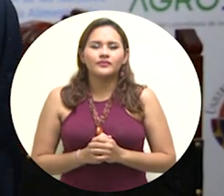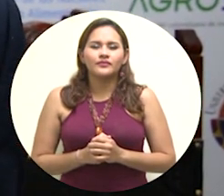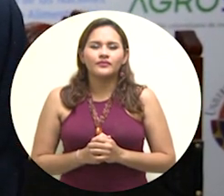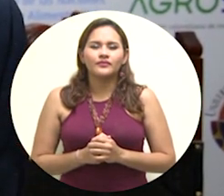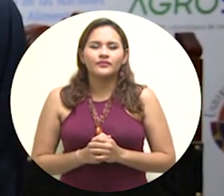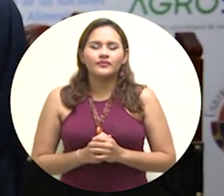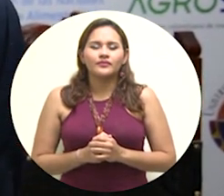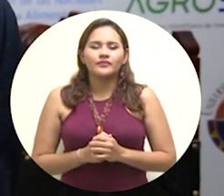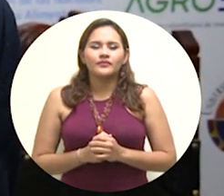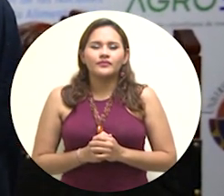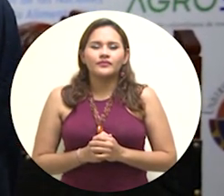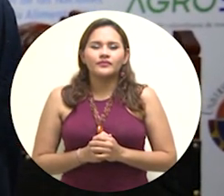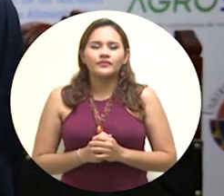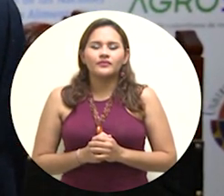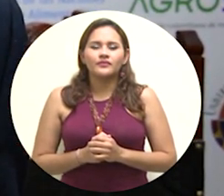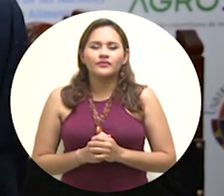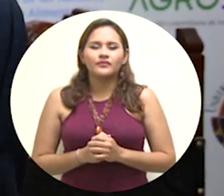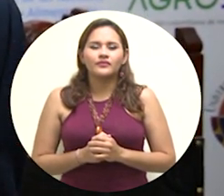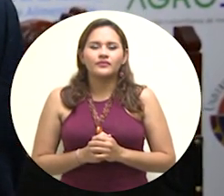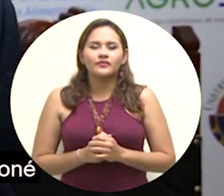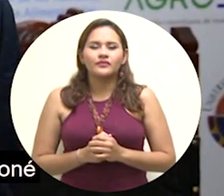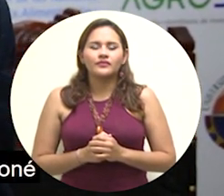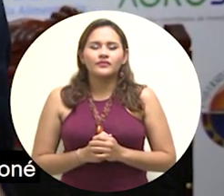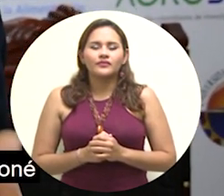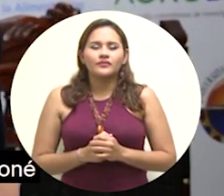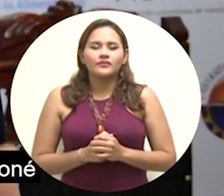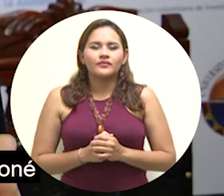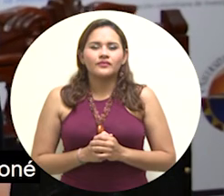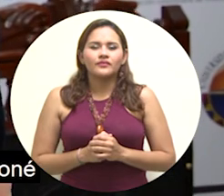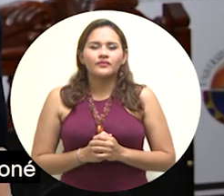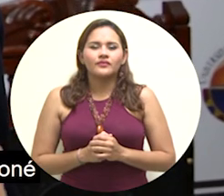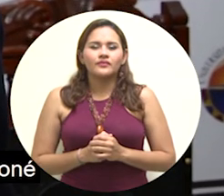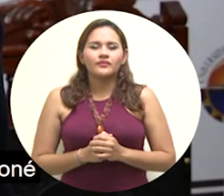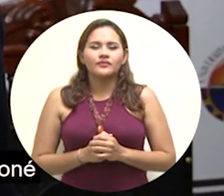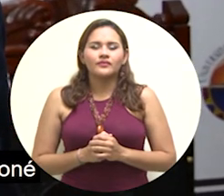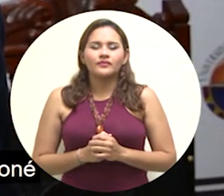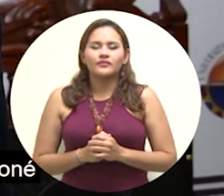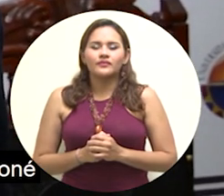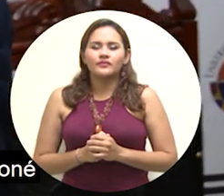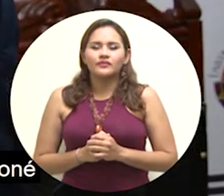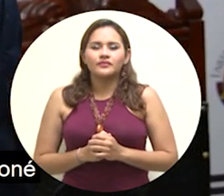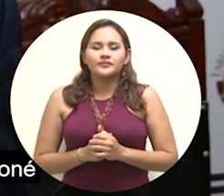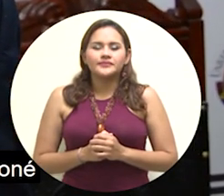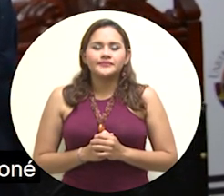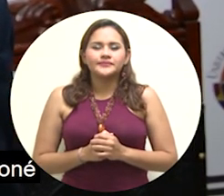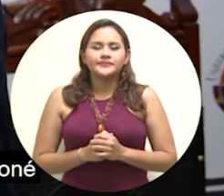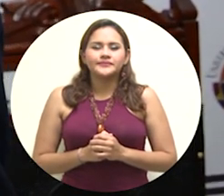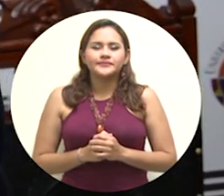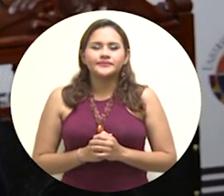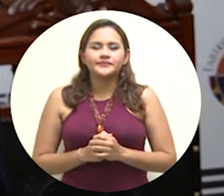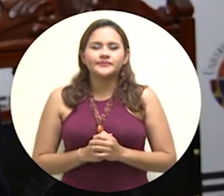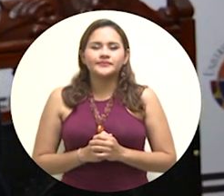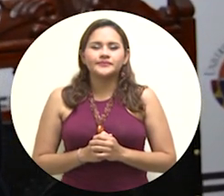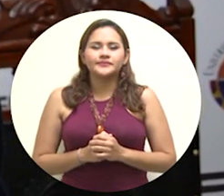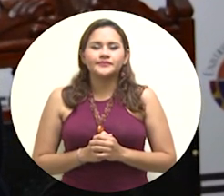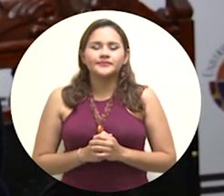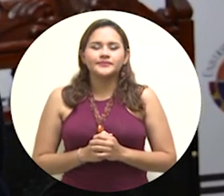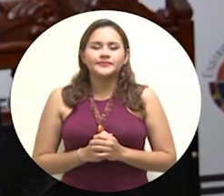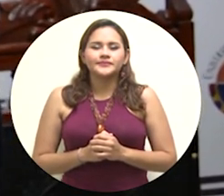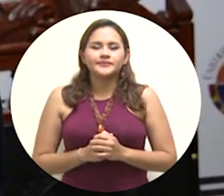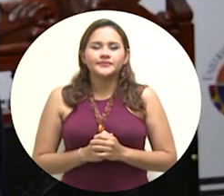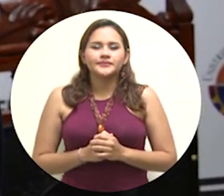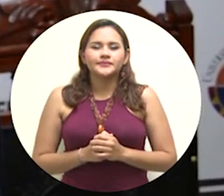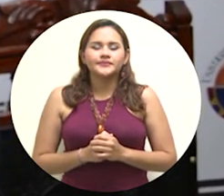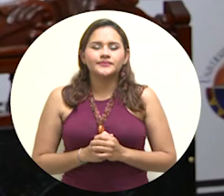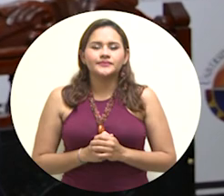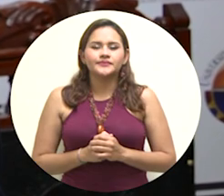as we go forward, for us to really take advantage of precision agriculture, we will have to